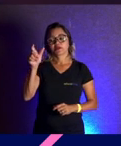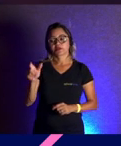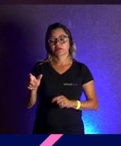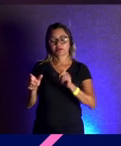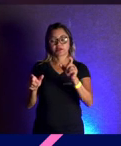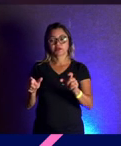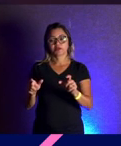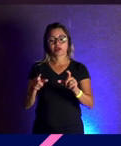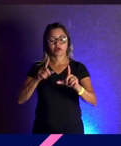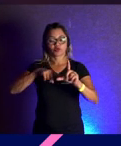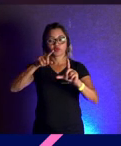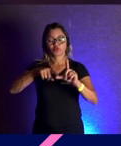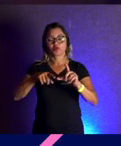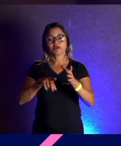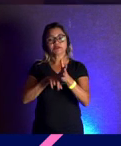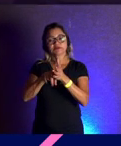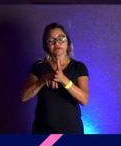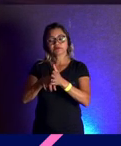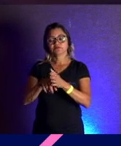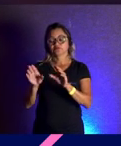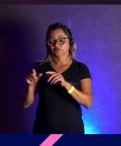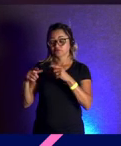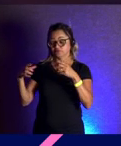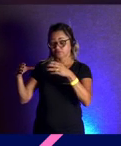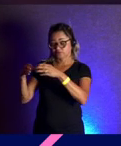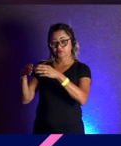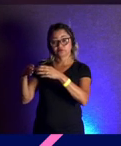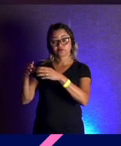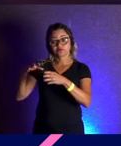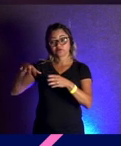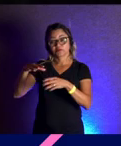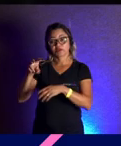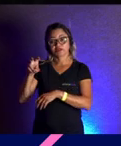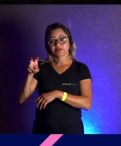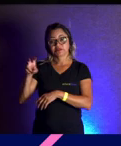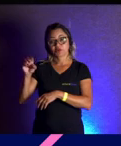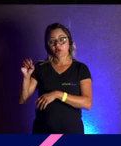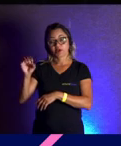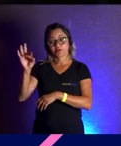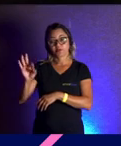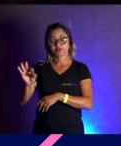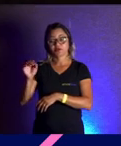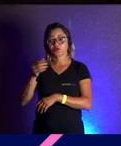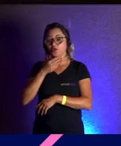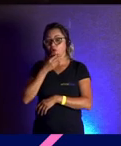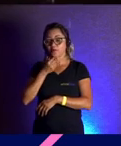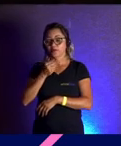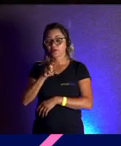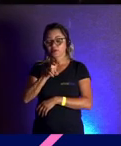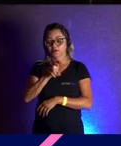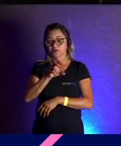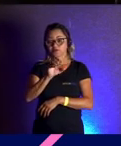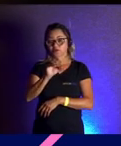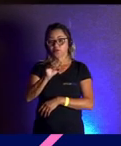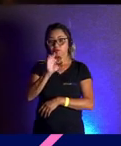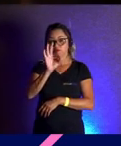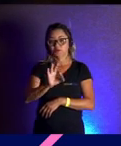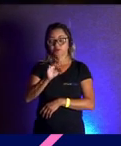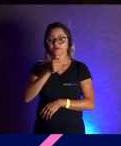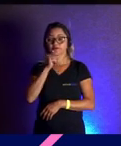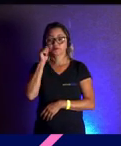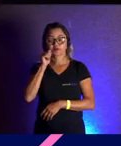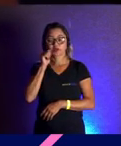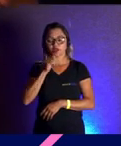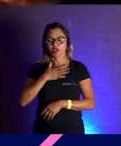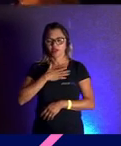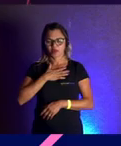okay, in this community, there's about 60% women and 30% men. Okay. In my data, it's 80% men